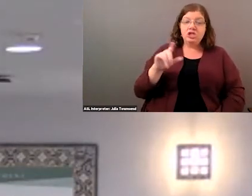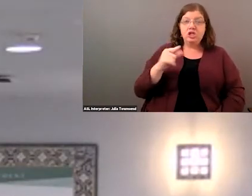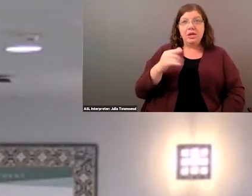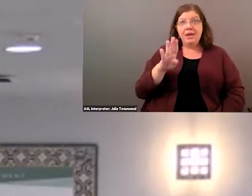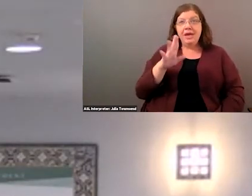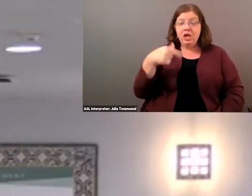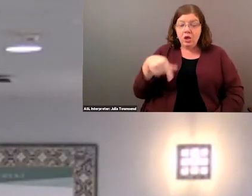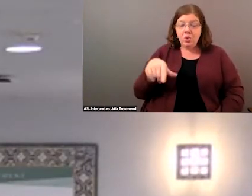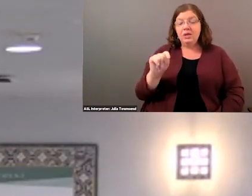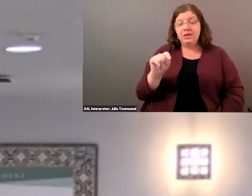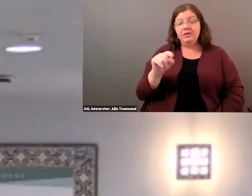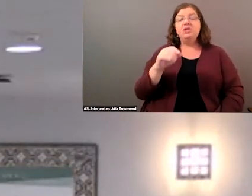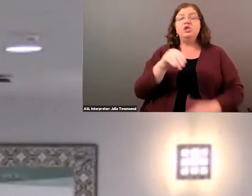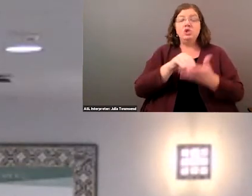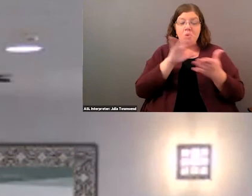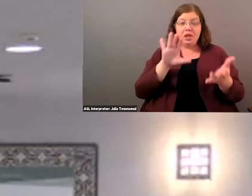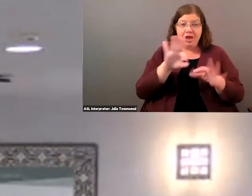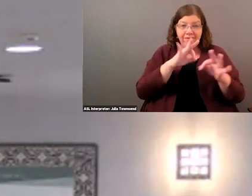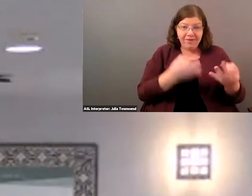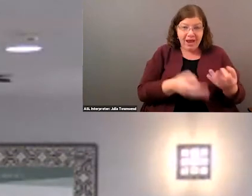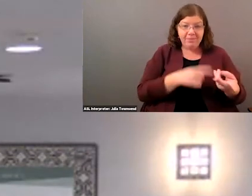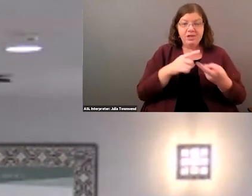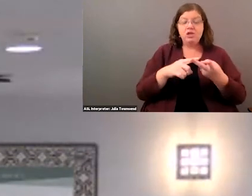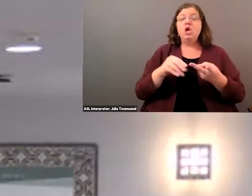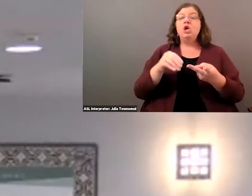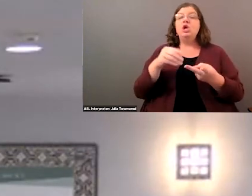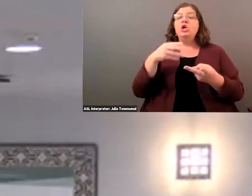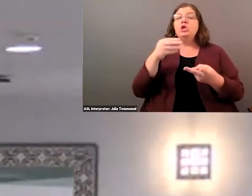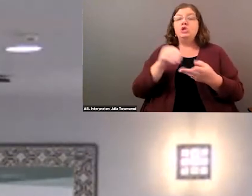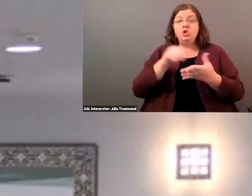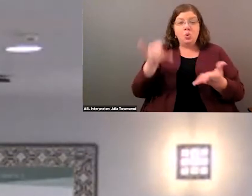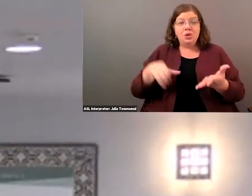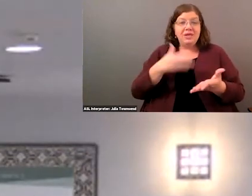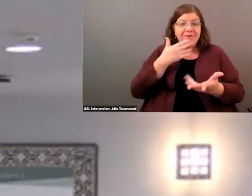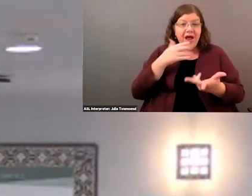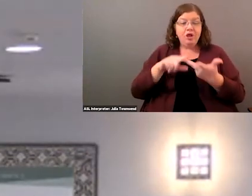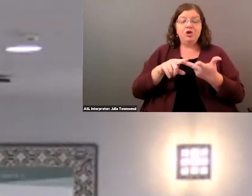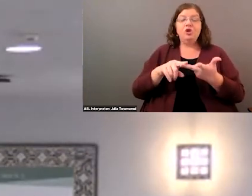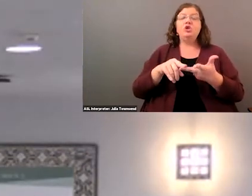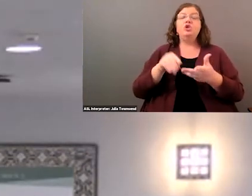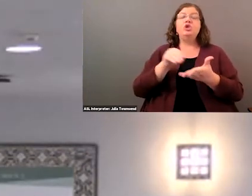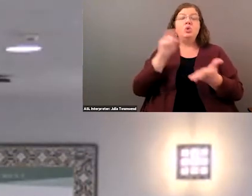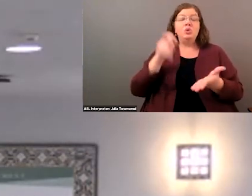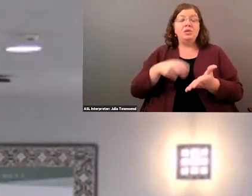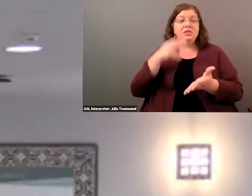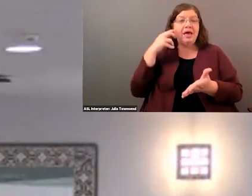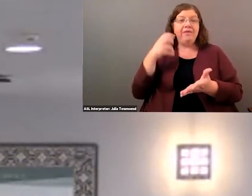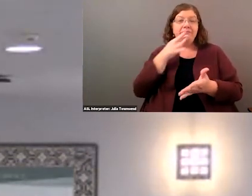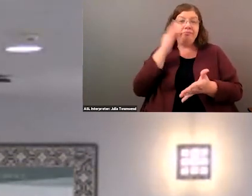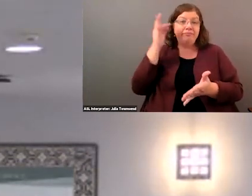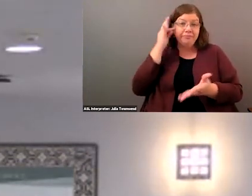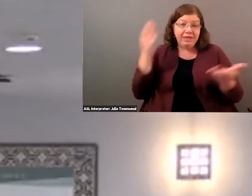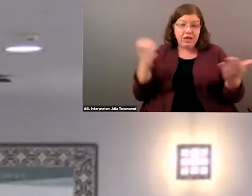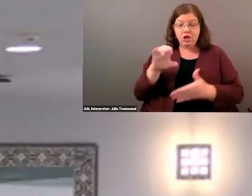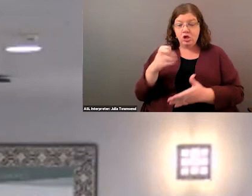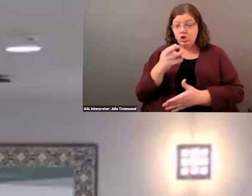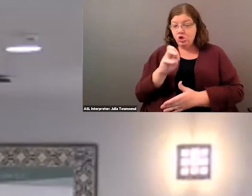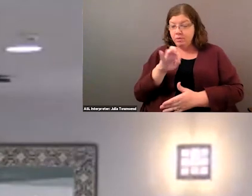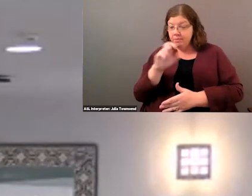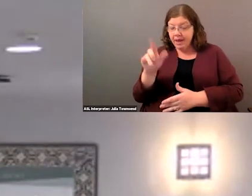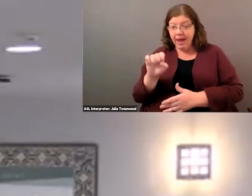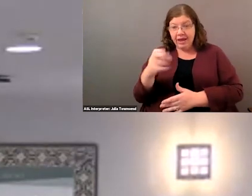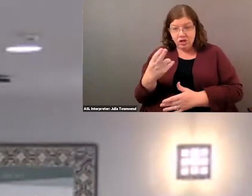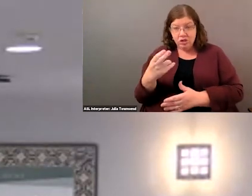indigenous groups, especially here locally, the Shumash, and also emergent language learners. So anything that we can do in that regard